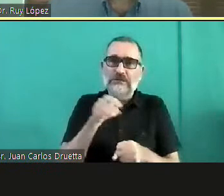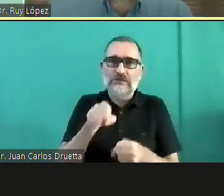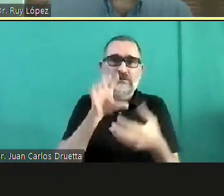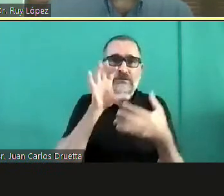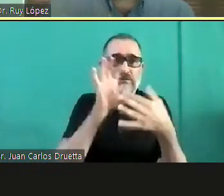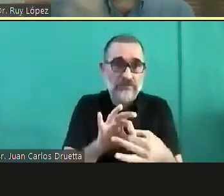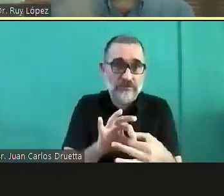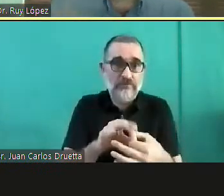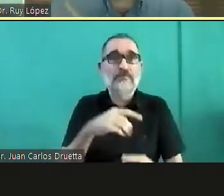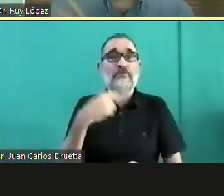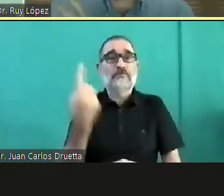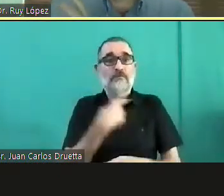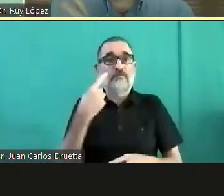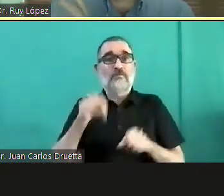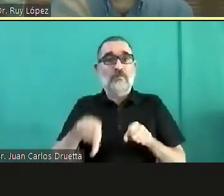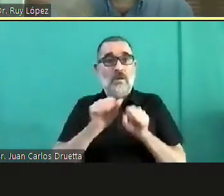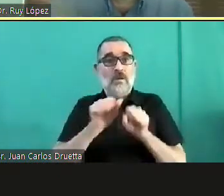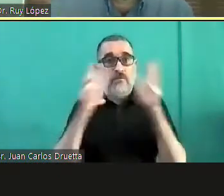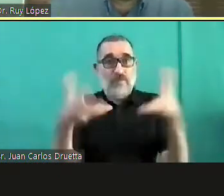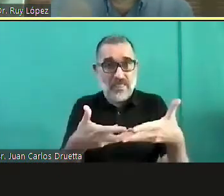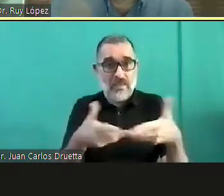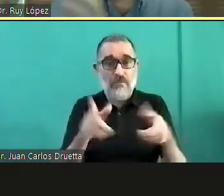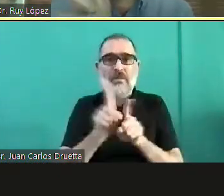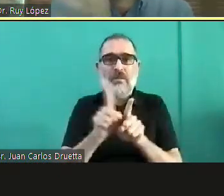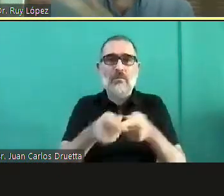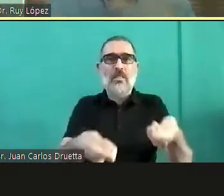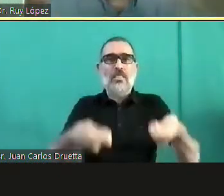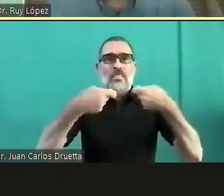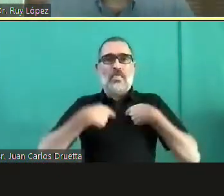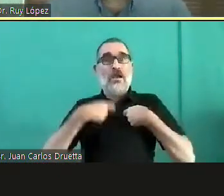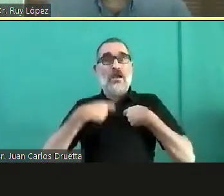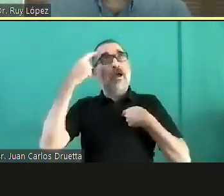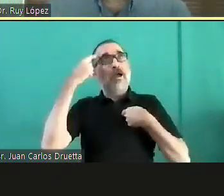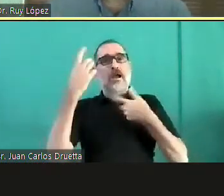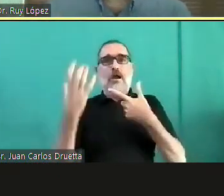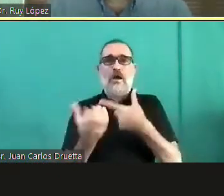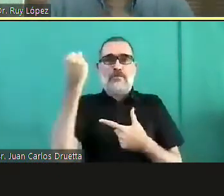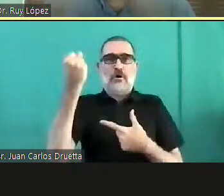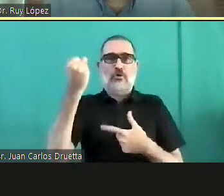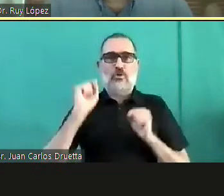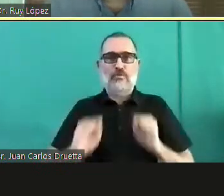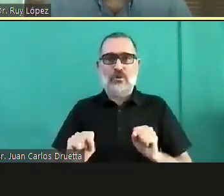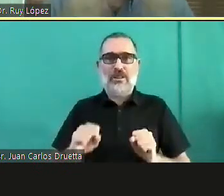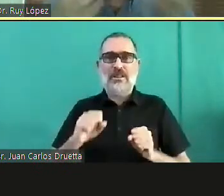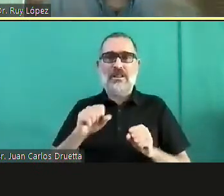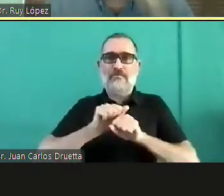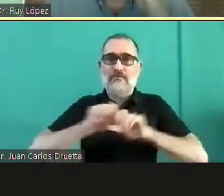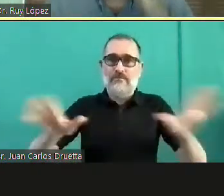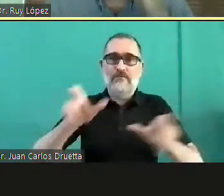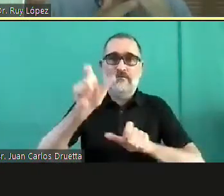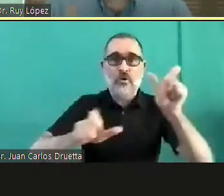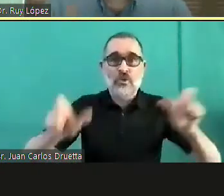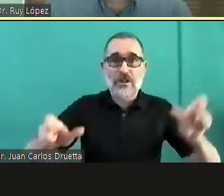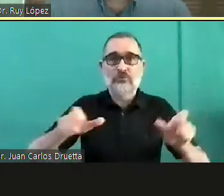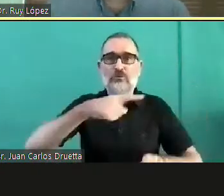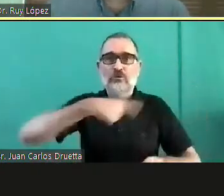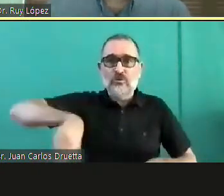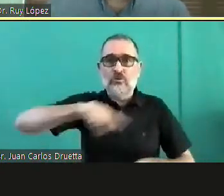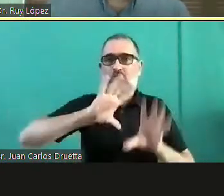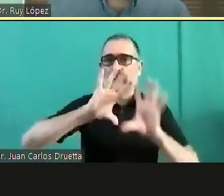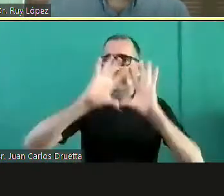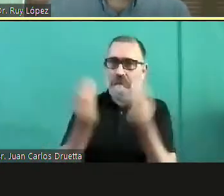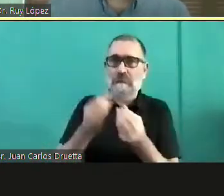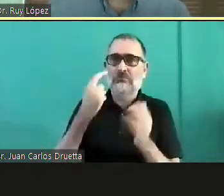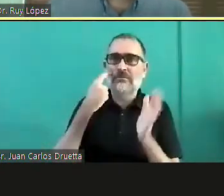all deaths were attributable to consumption of sugary beverages. This was part of a discussion not